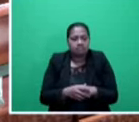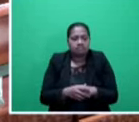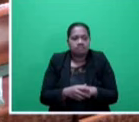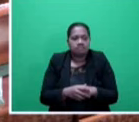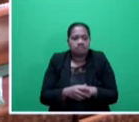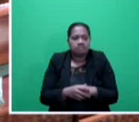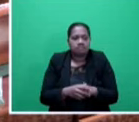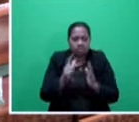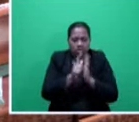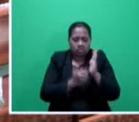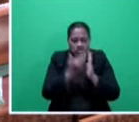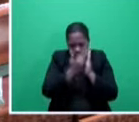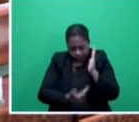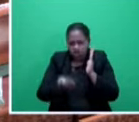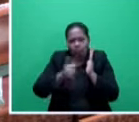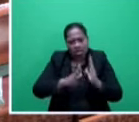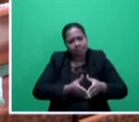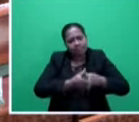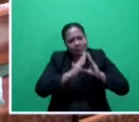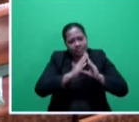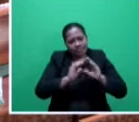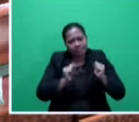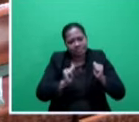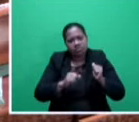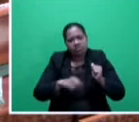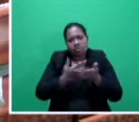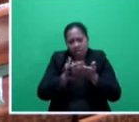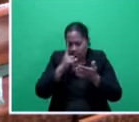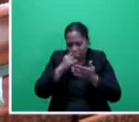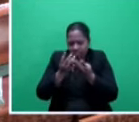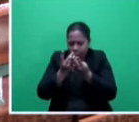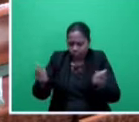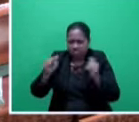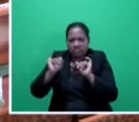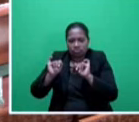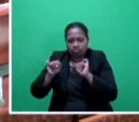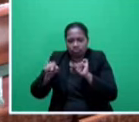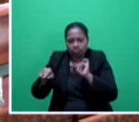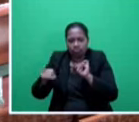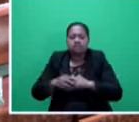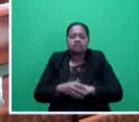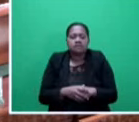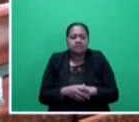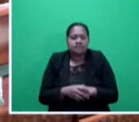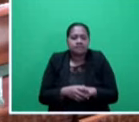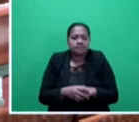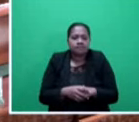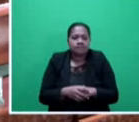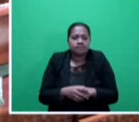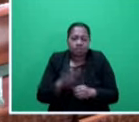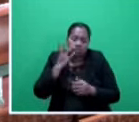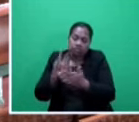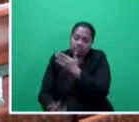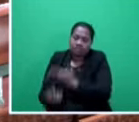legislature has already set out to address these issues where they